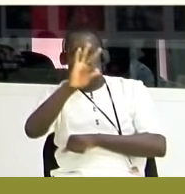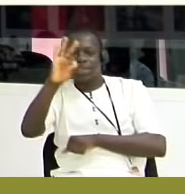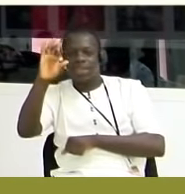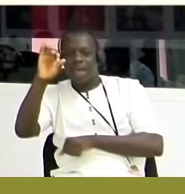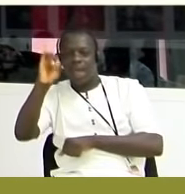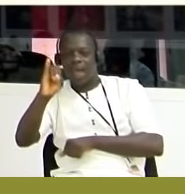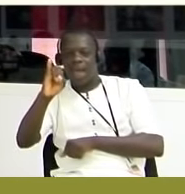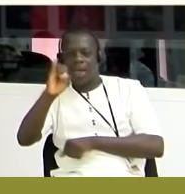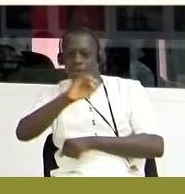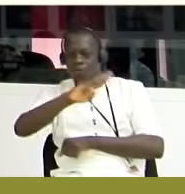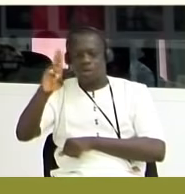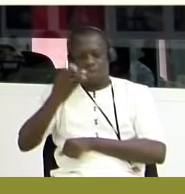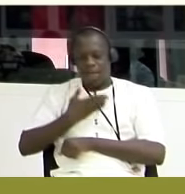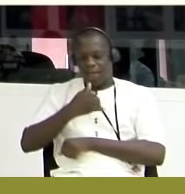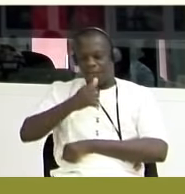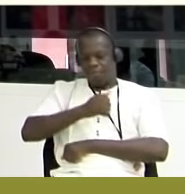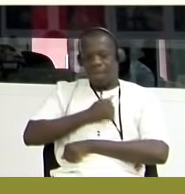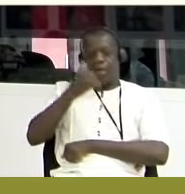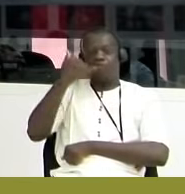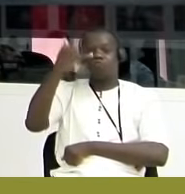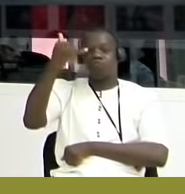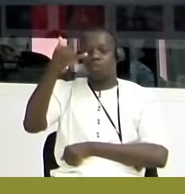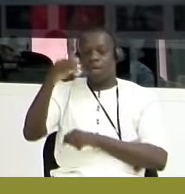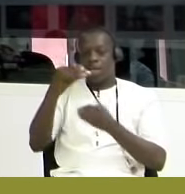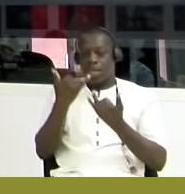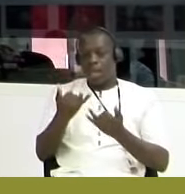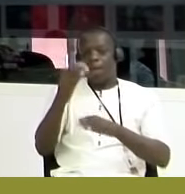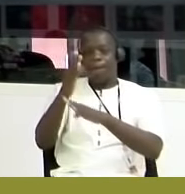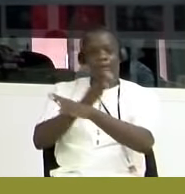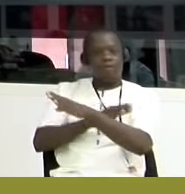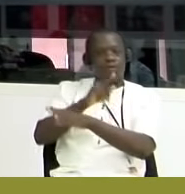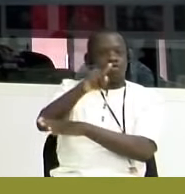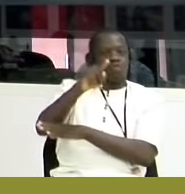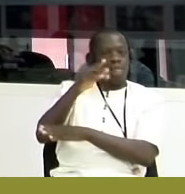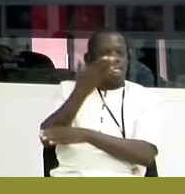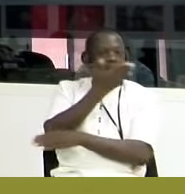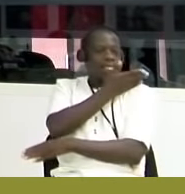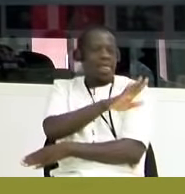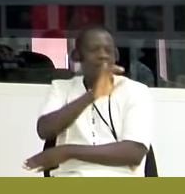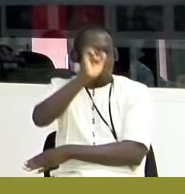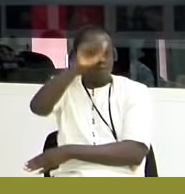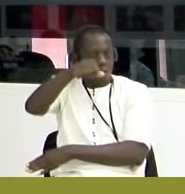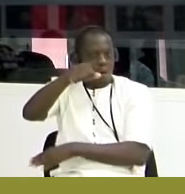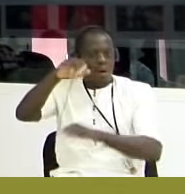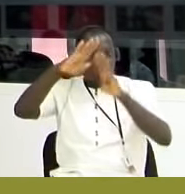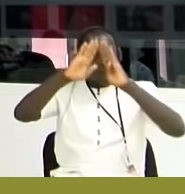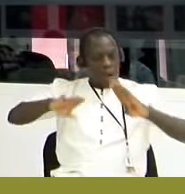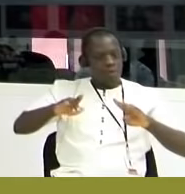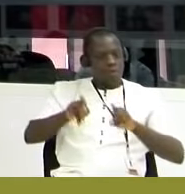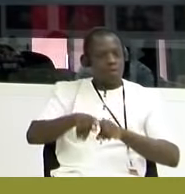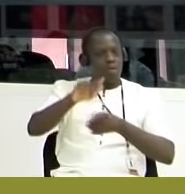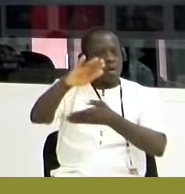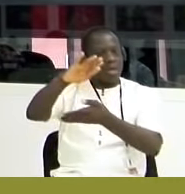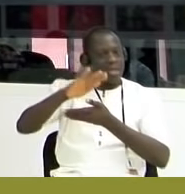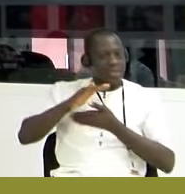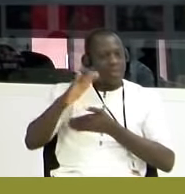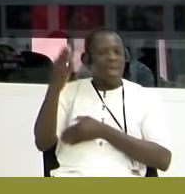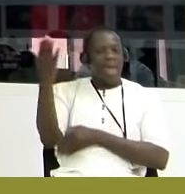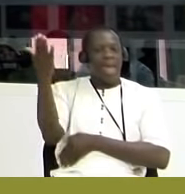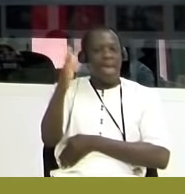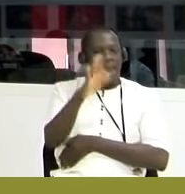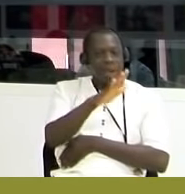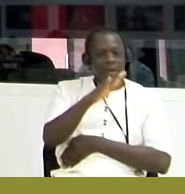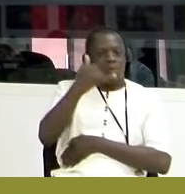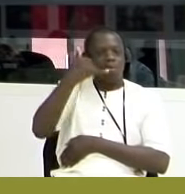your house, you said you left your home at 7:30. Mm-hmm. Did you receive any phone call from anyone regarding the demonstrations that